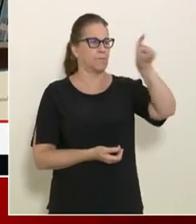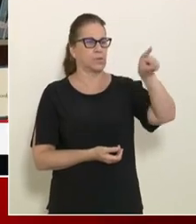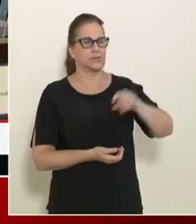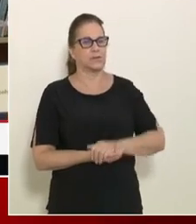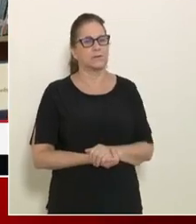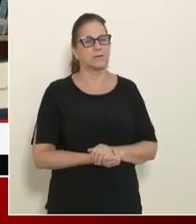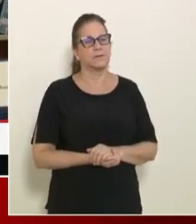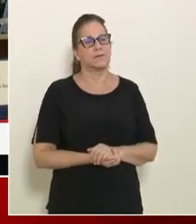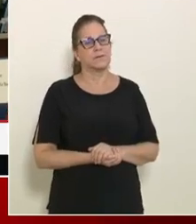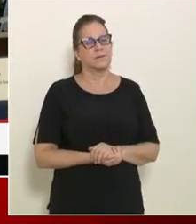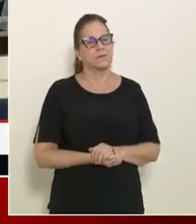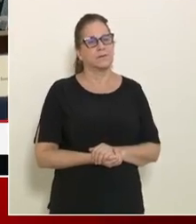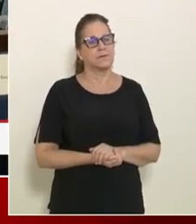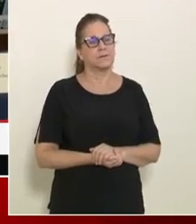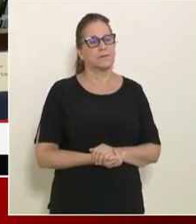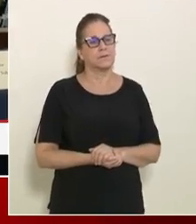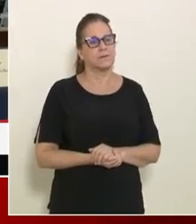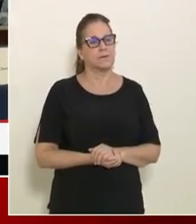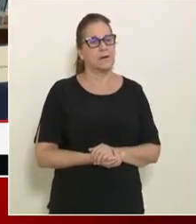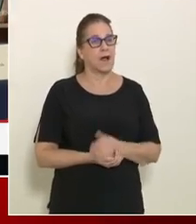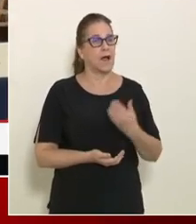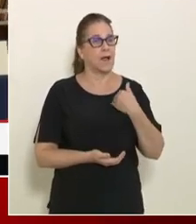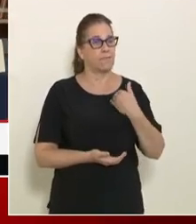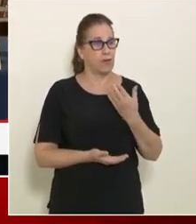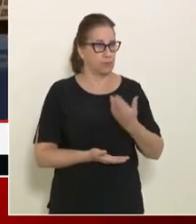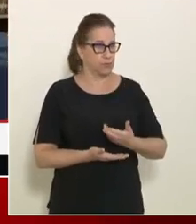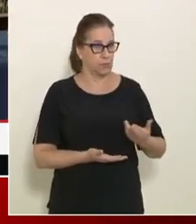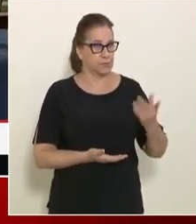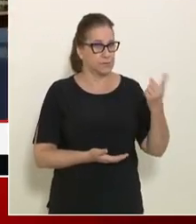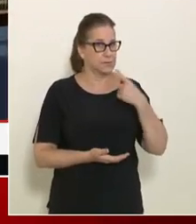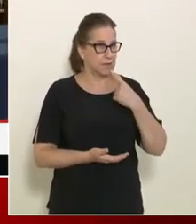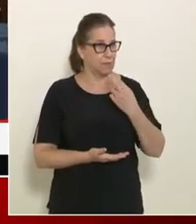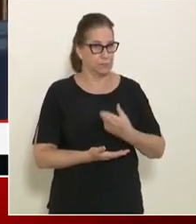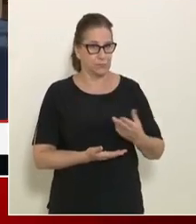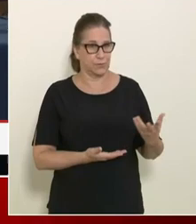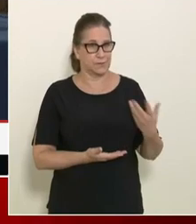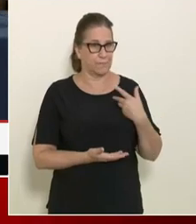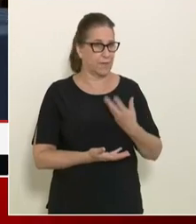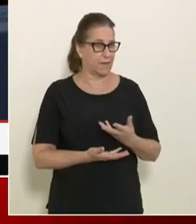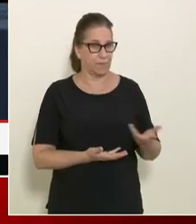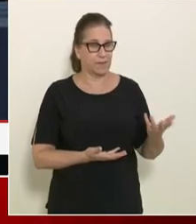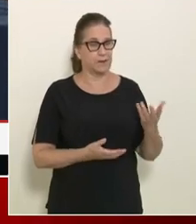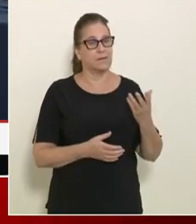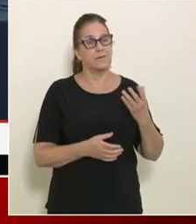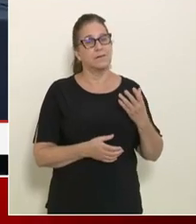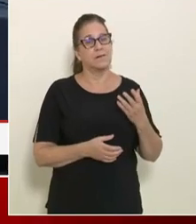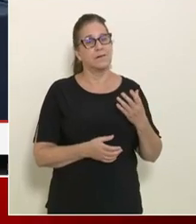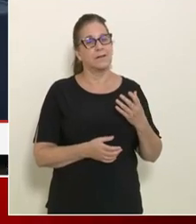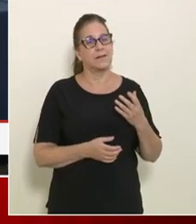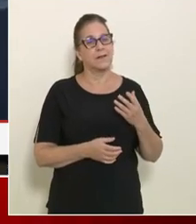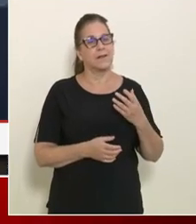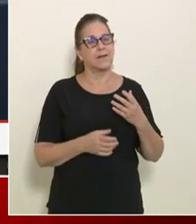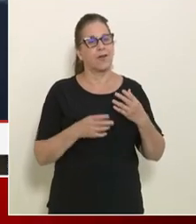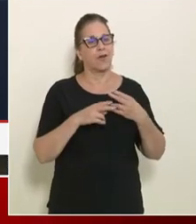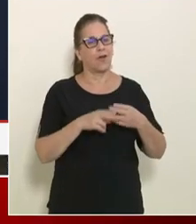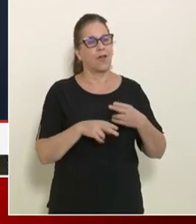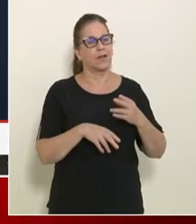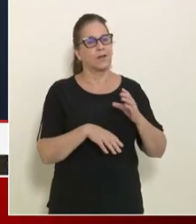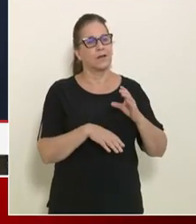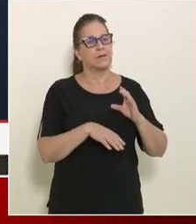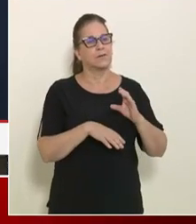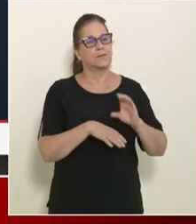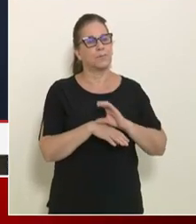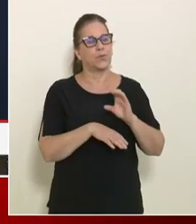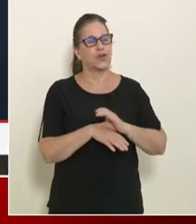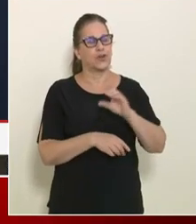at your disposal, but in terms of being computer literate, knowing how to use it, are you confident that the district has enough resources to help those